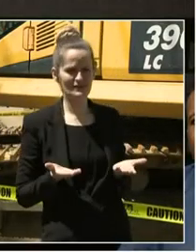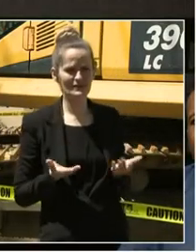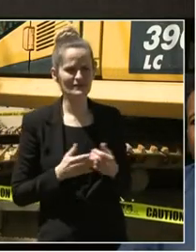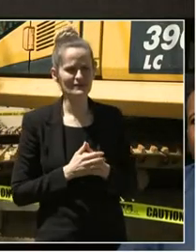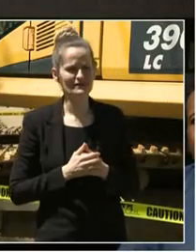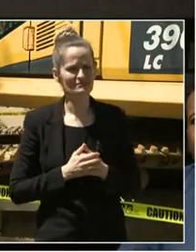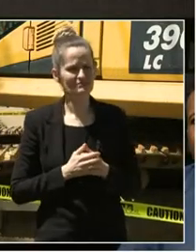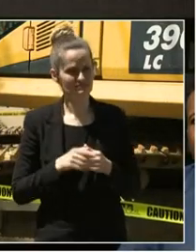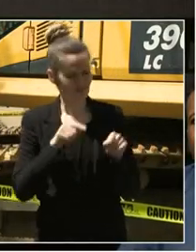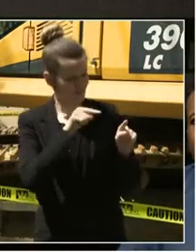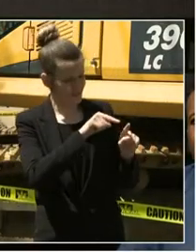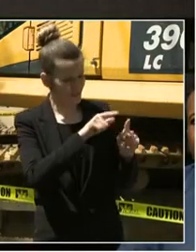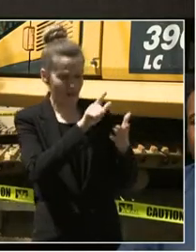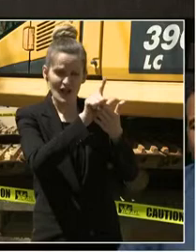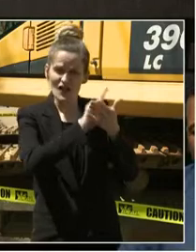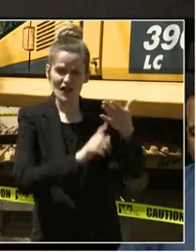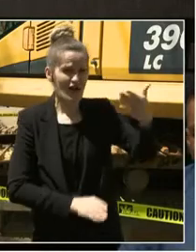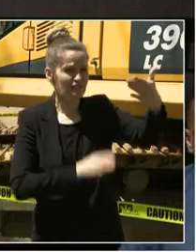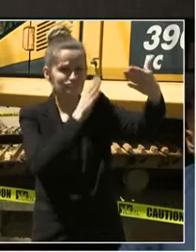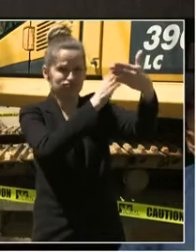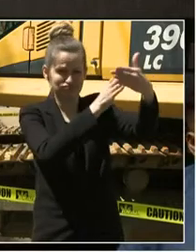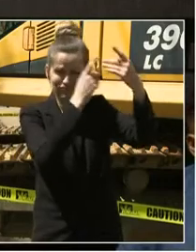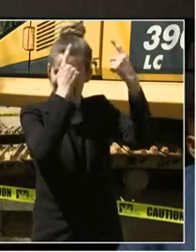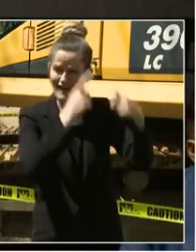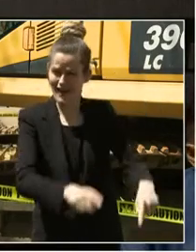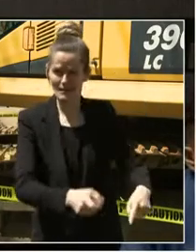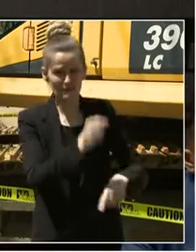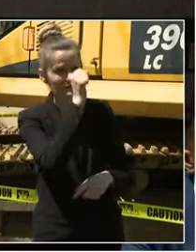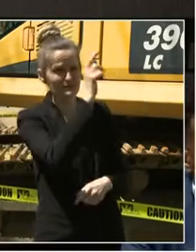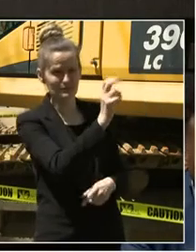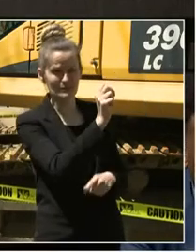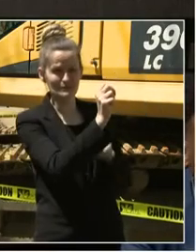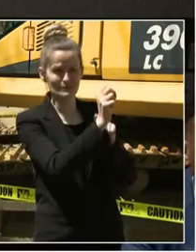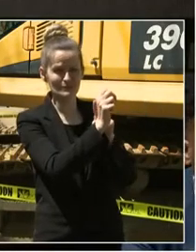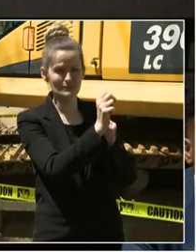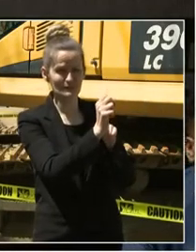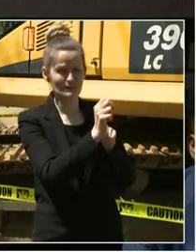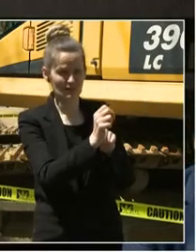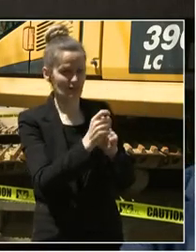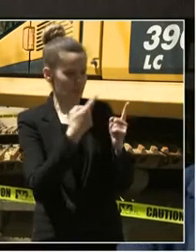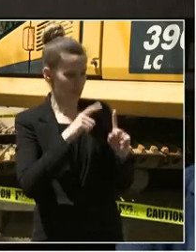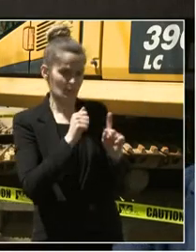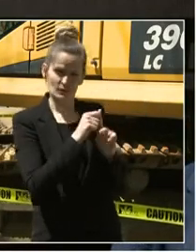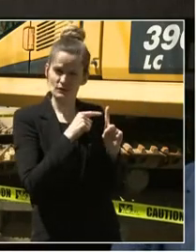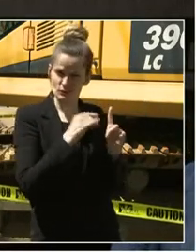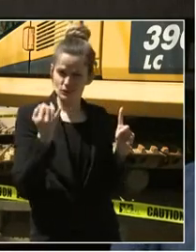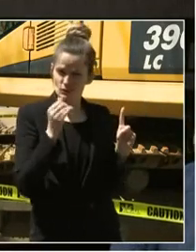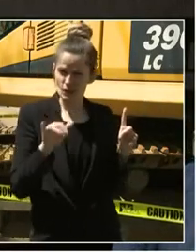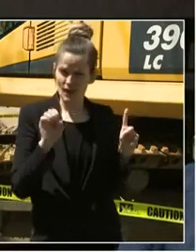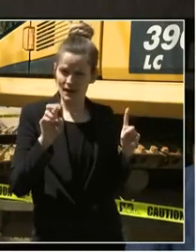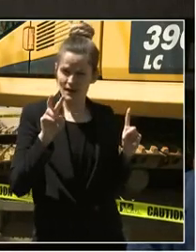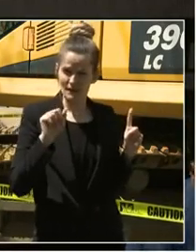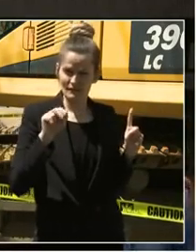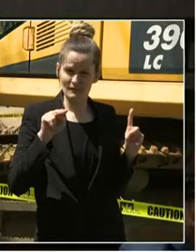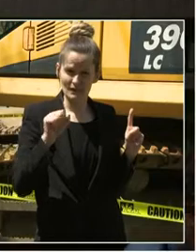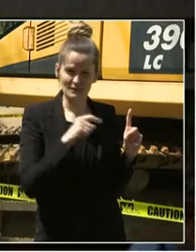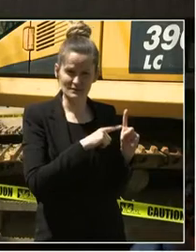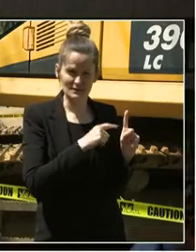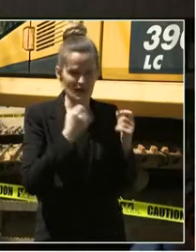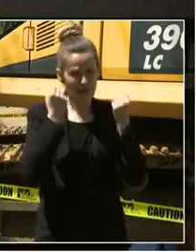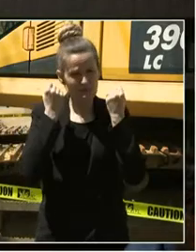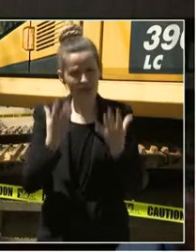was introduced involving her and so many of her colleagues,